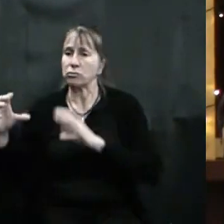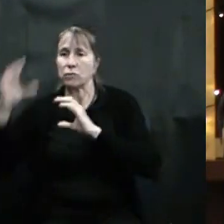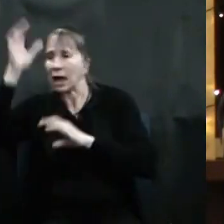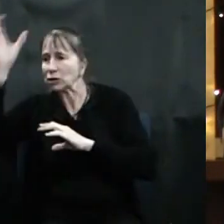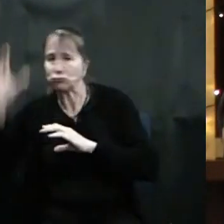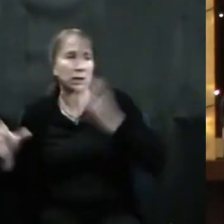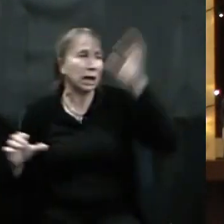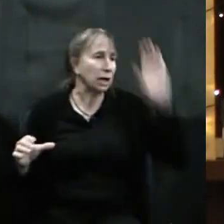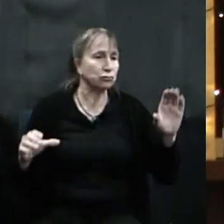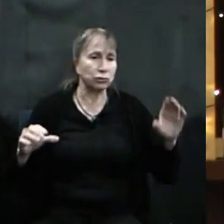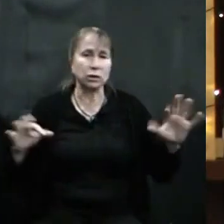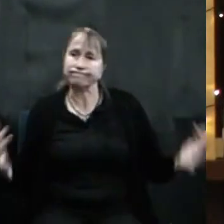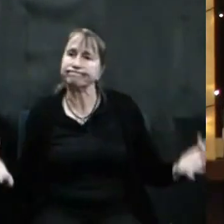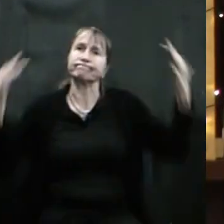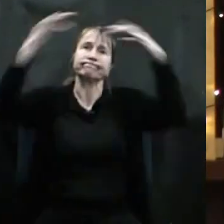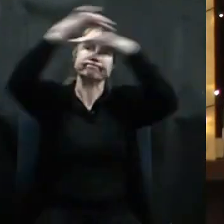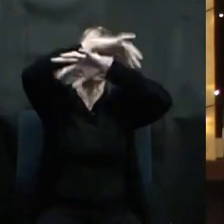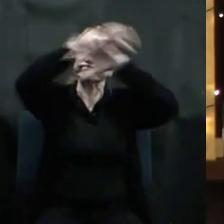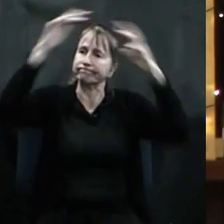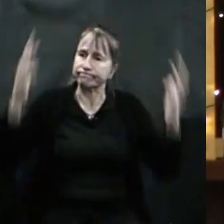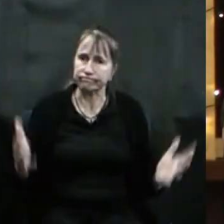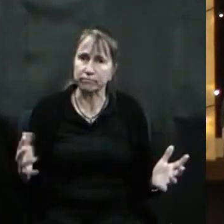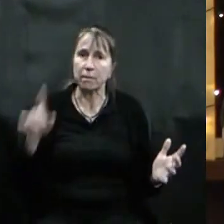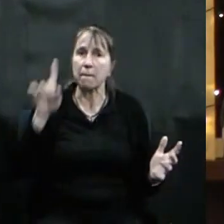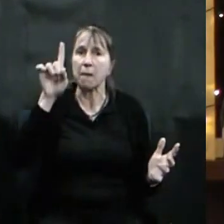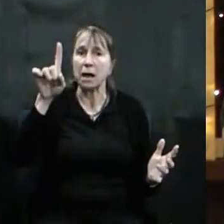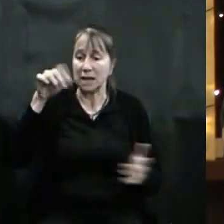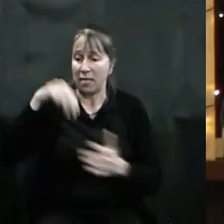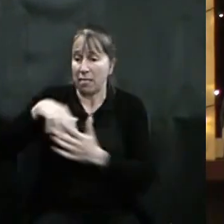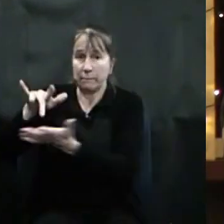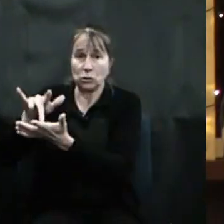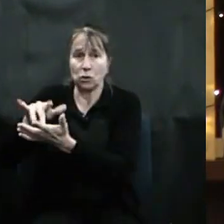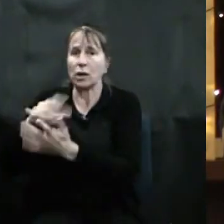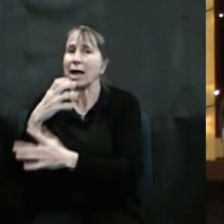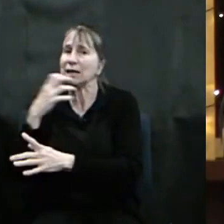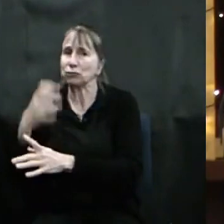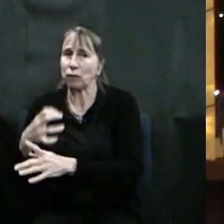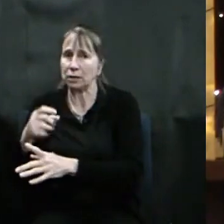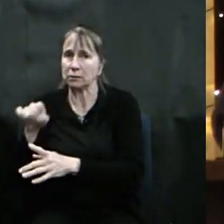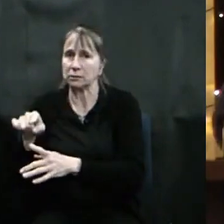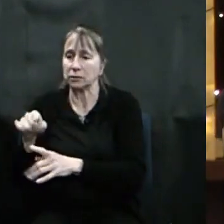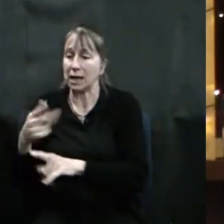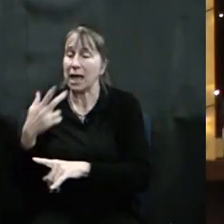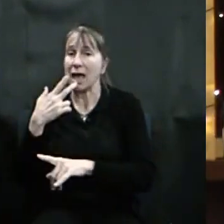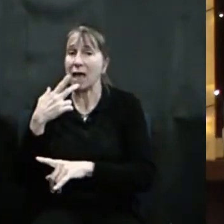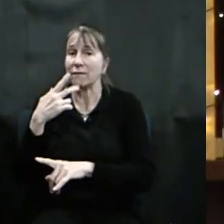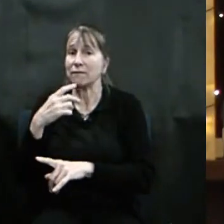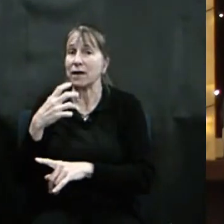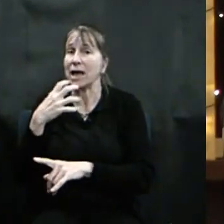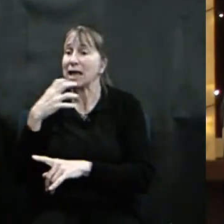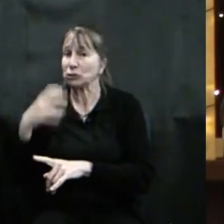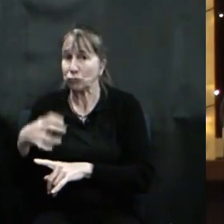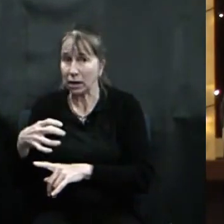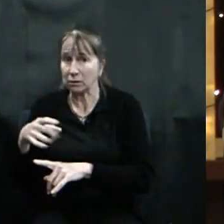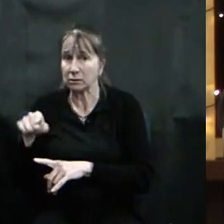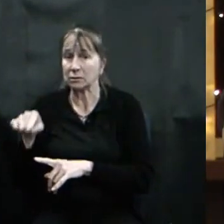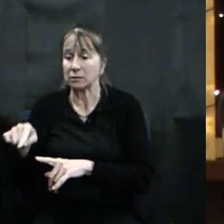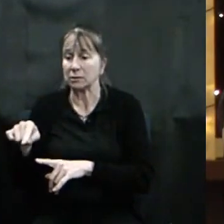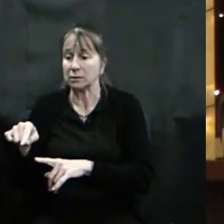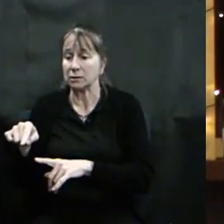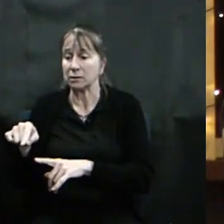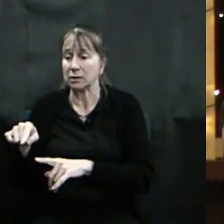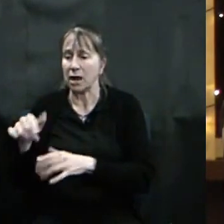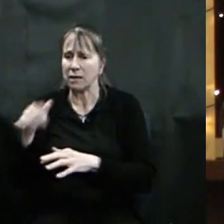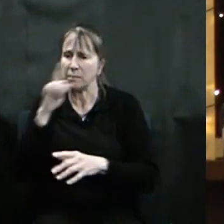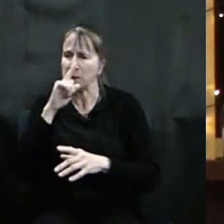route. And whoever controlled Israel controlled trade, and so everyone fought over it. Have a